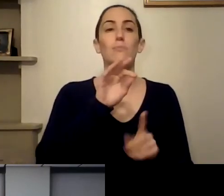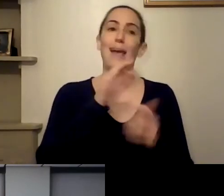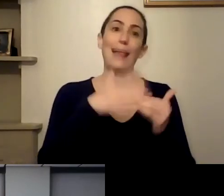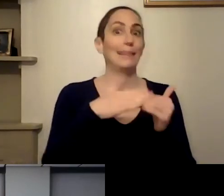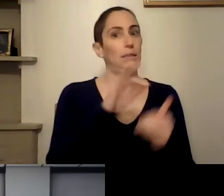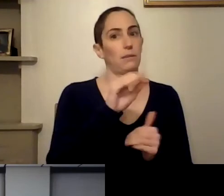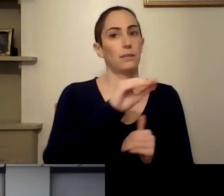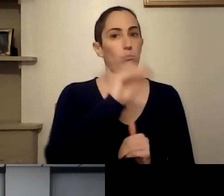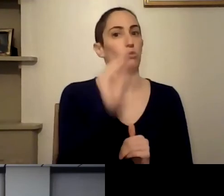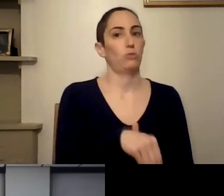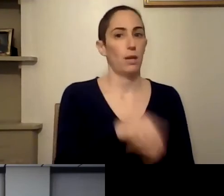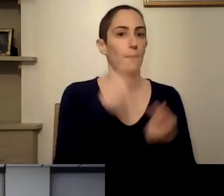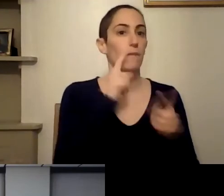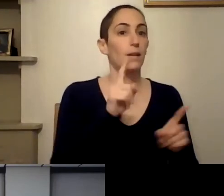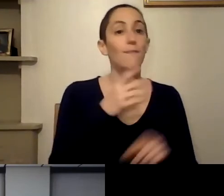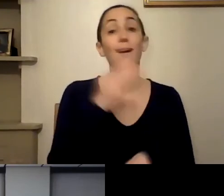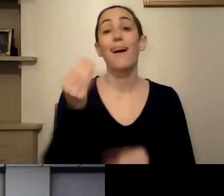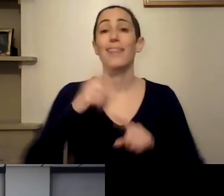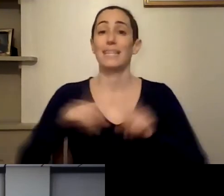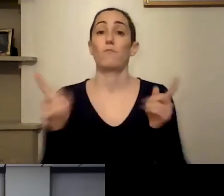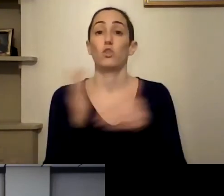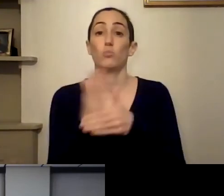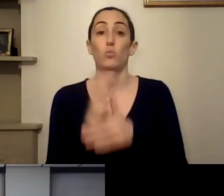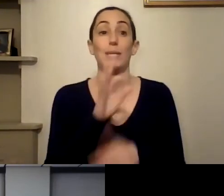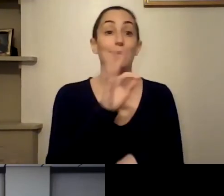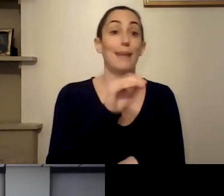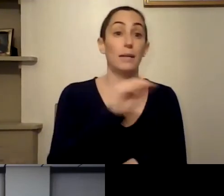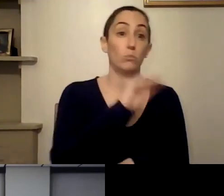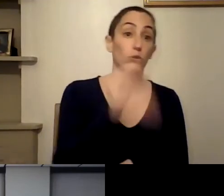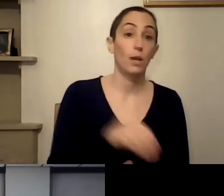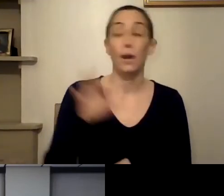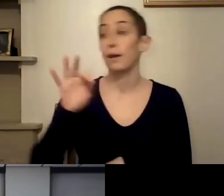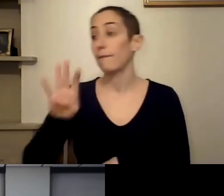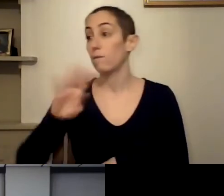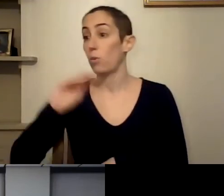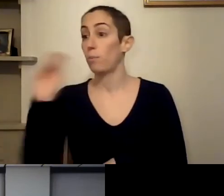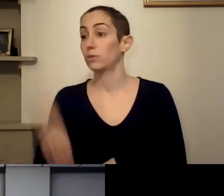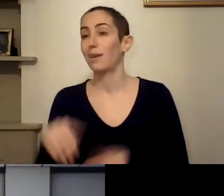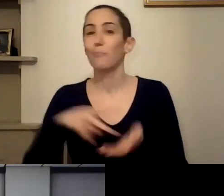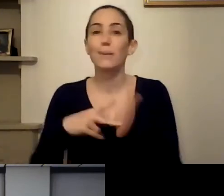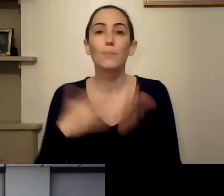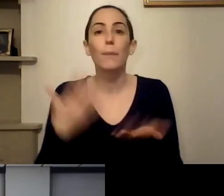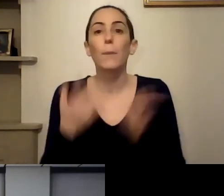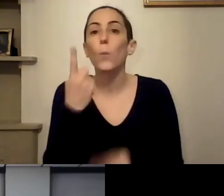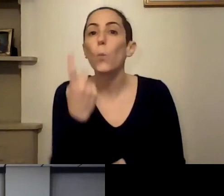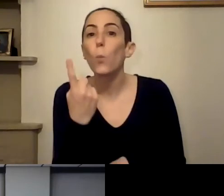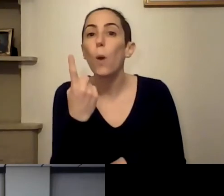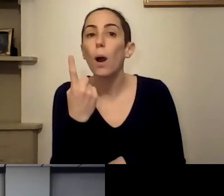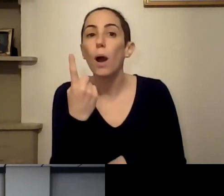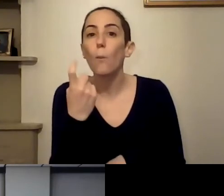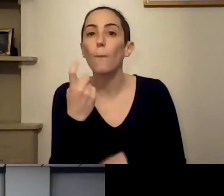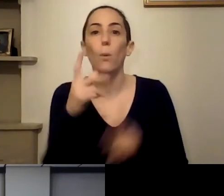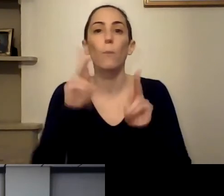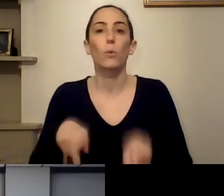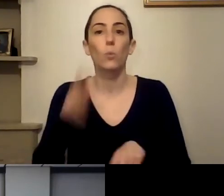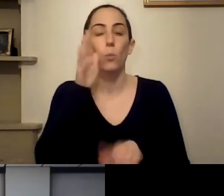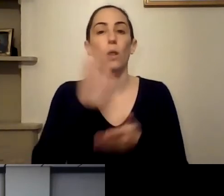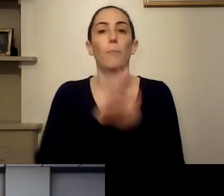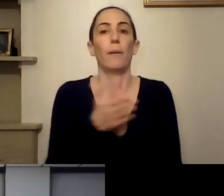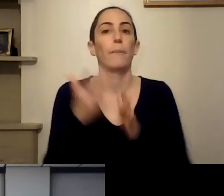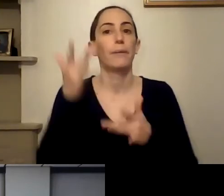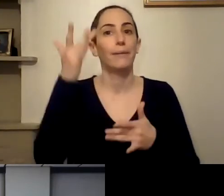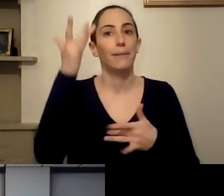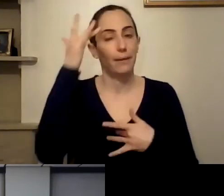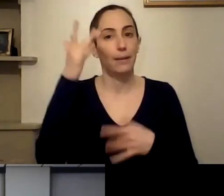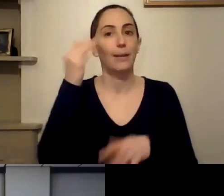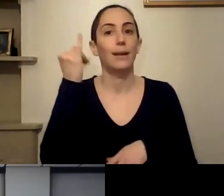and 94% may be one illness. So the numbers are too small for it to actually be significant. I think